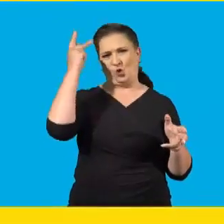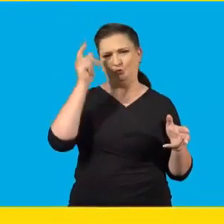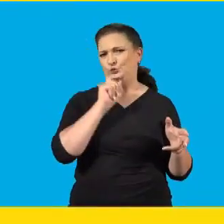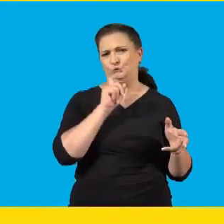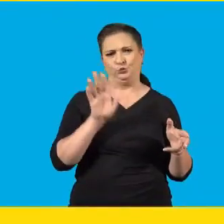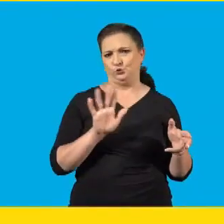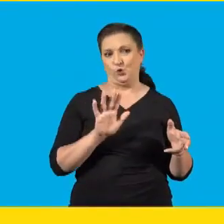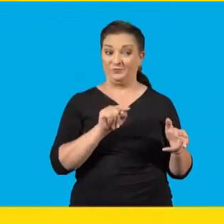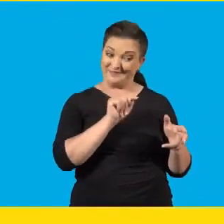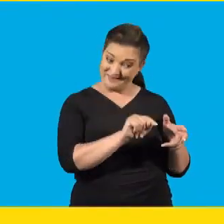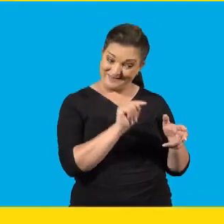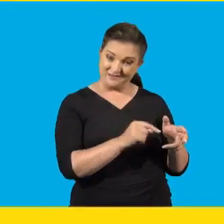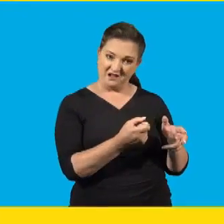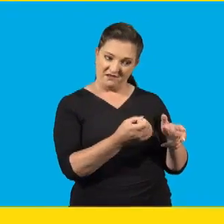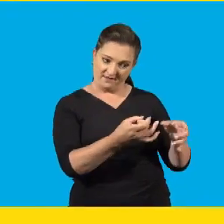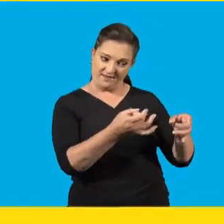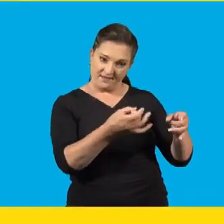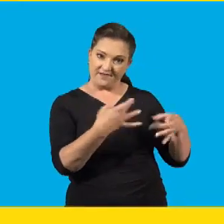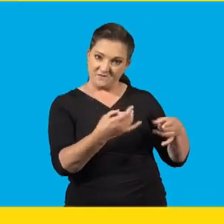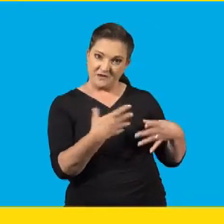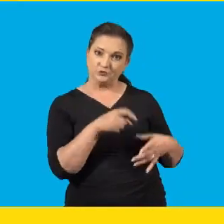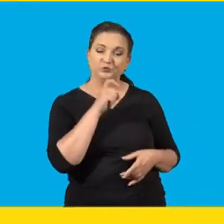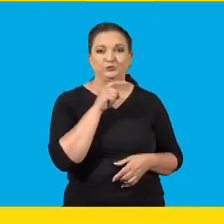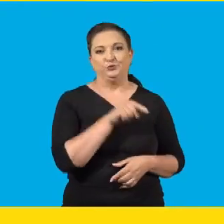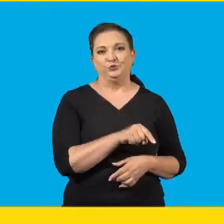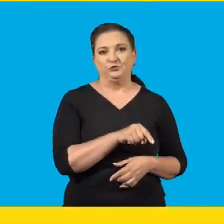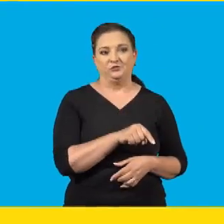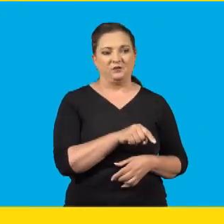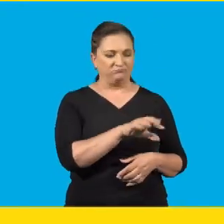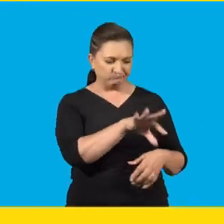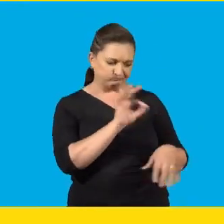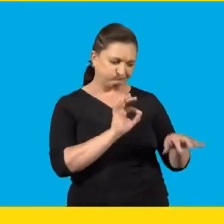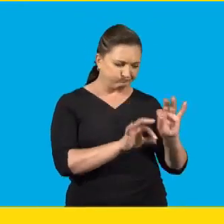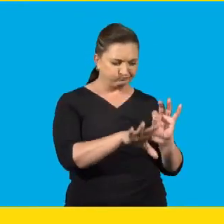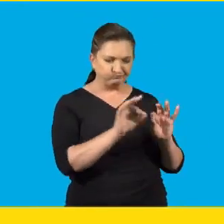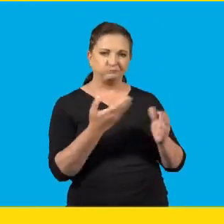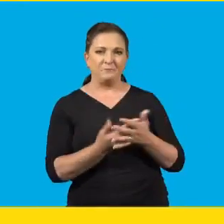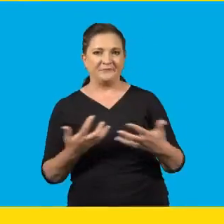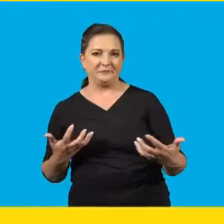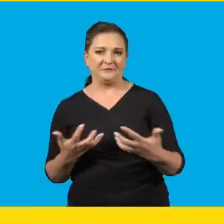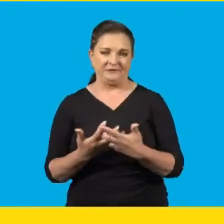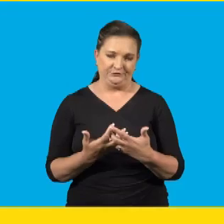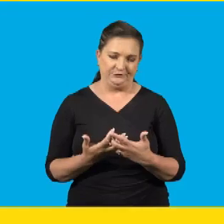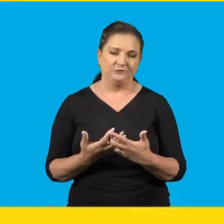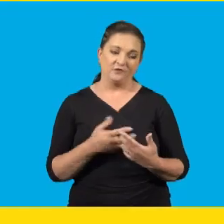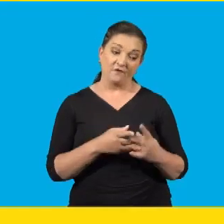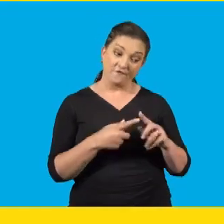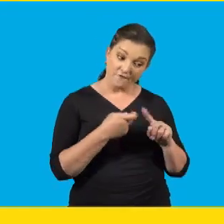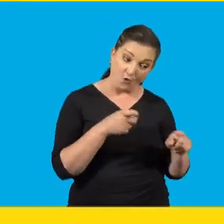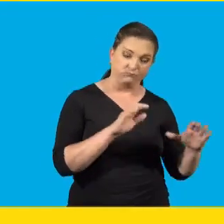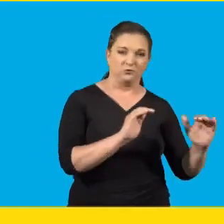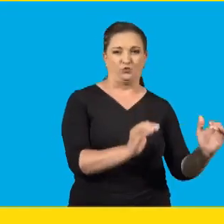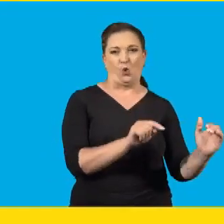use your own knowledge or your own thinking, but extract relevant information from the